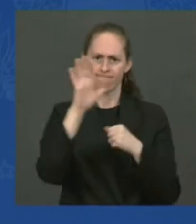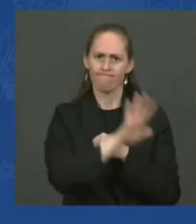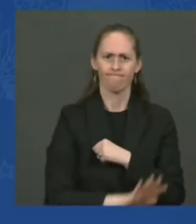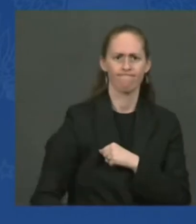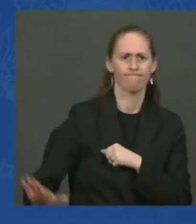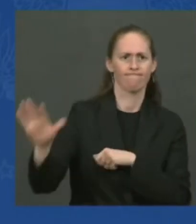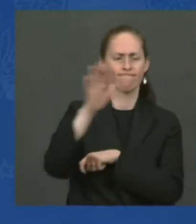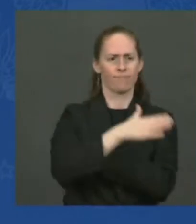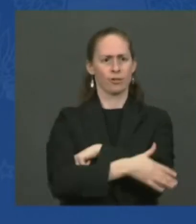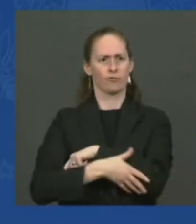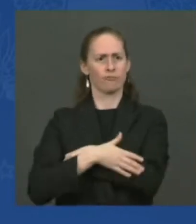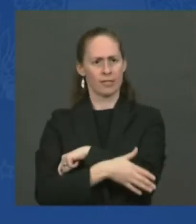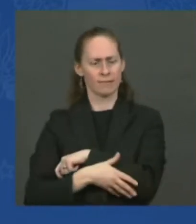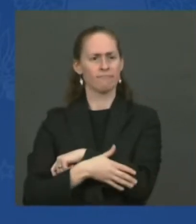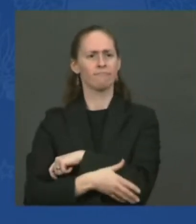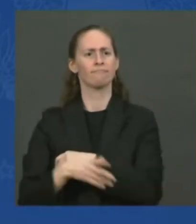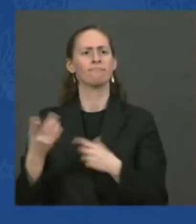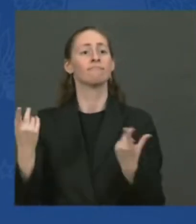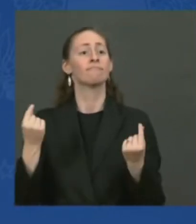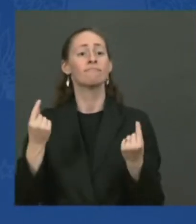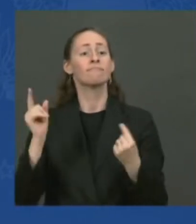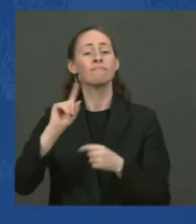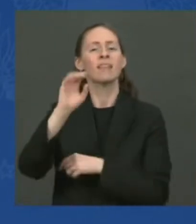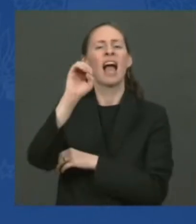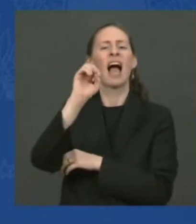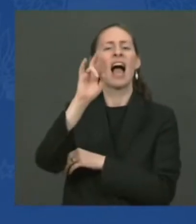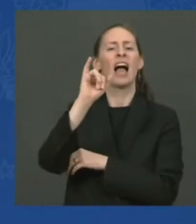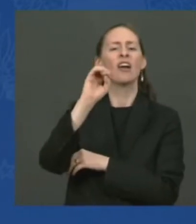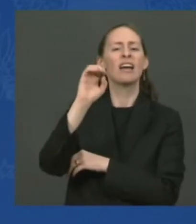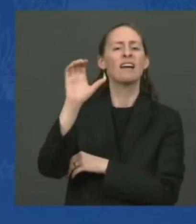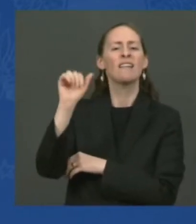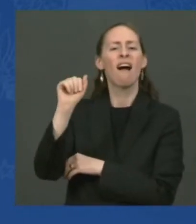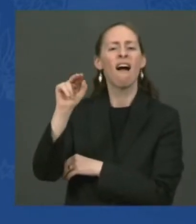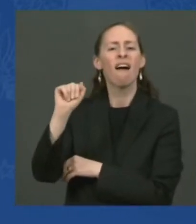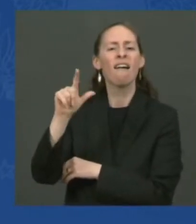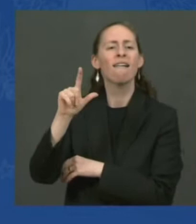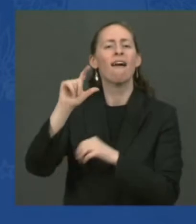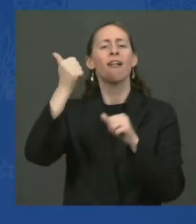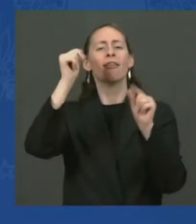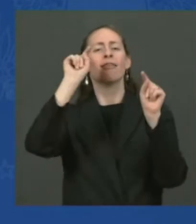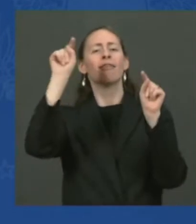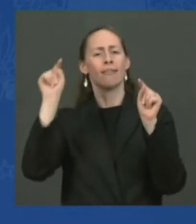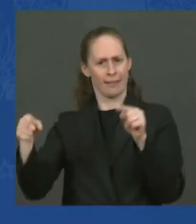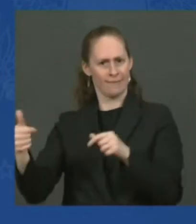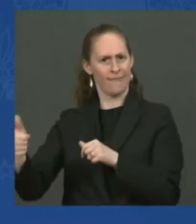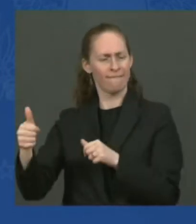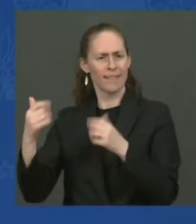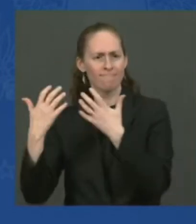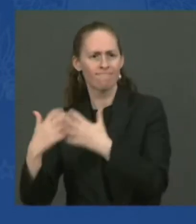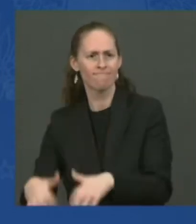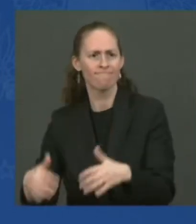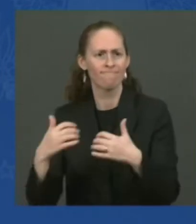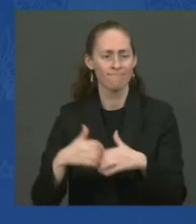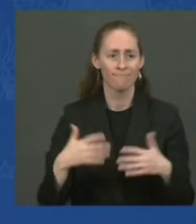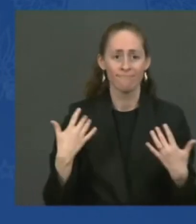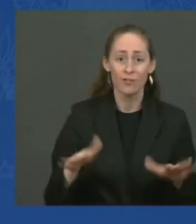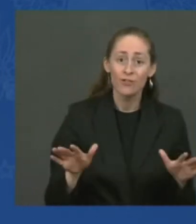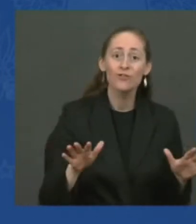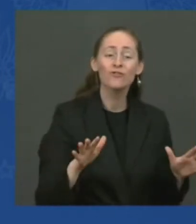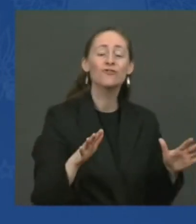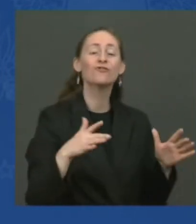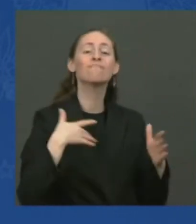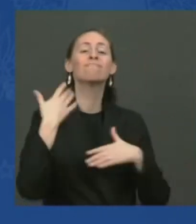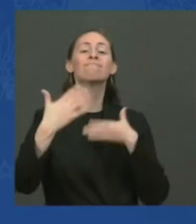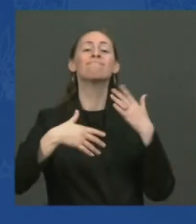the Cumberland Road in Maryland, and other initiatives. Then, under President Lincoln and through legislation from